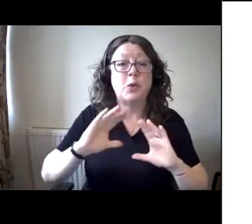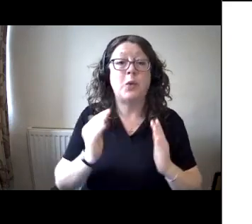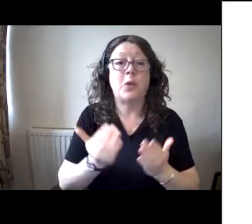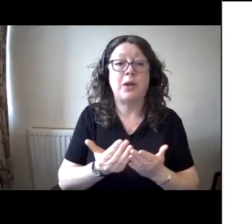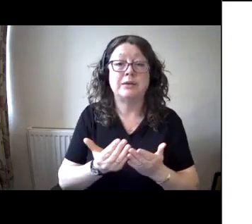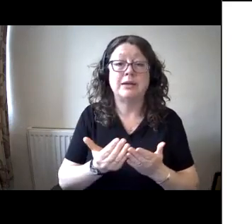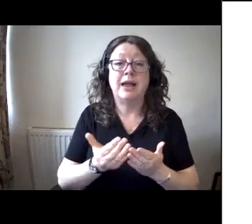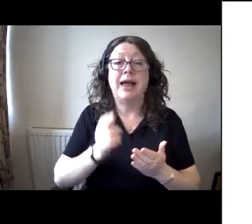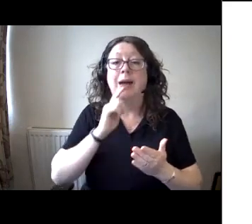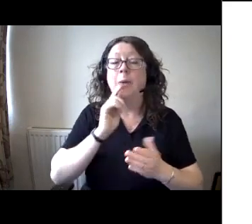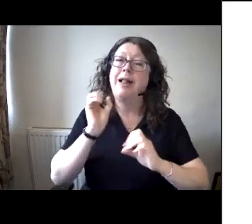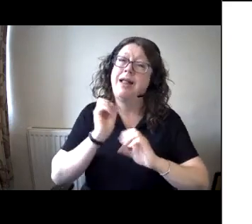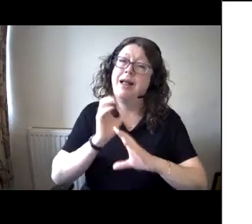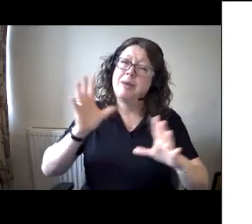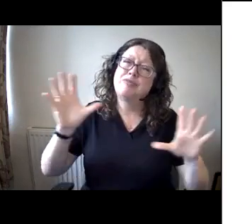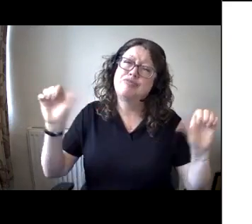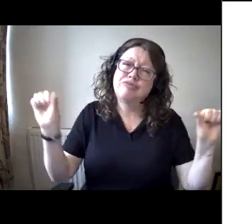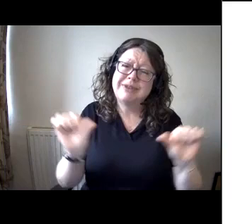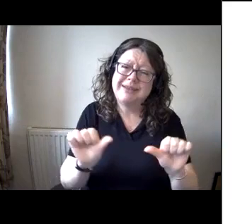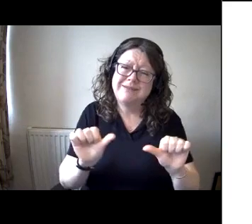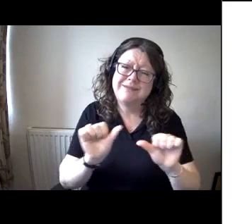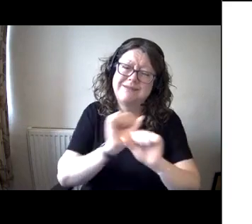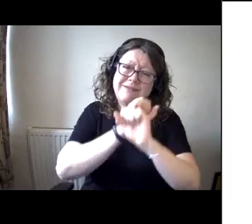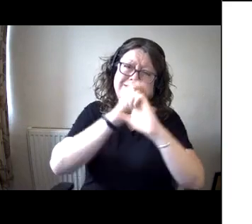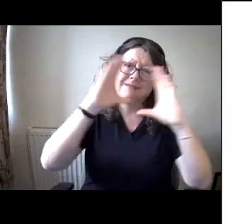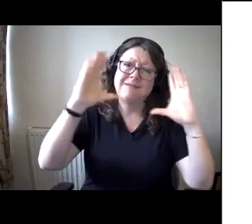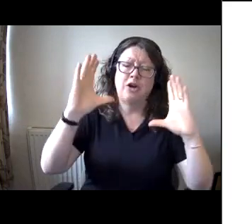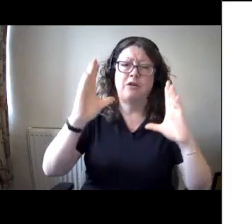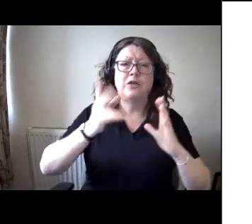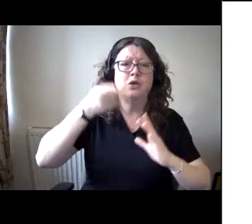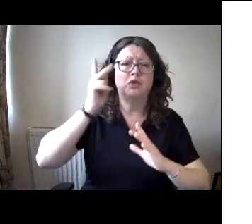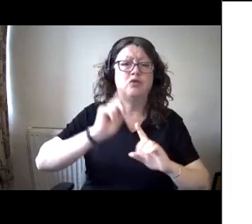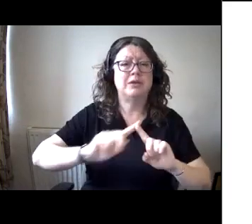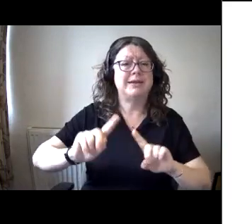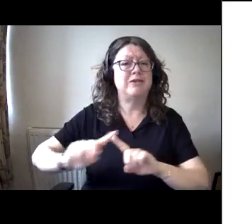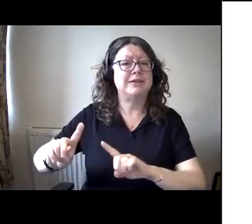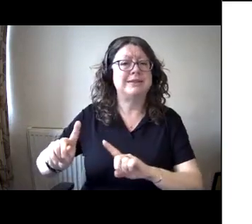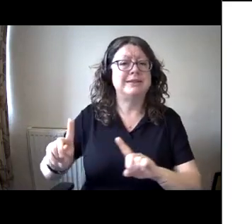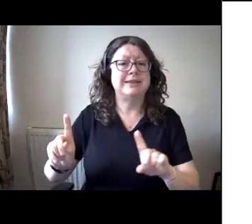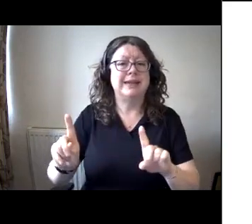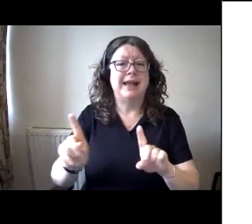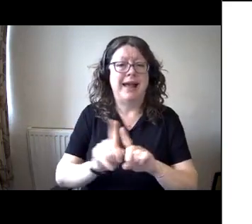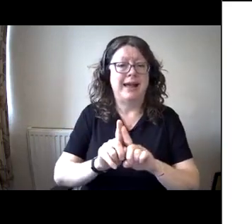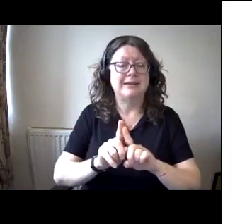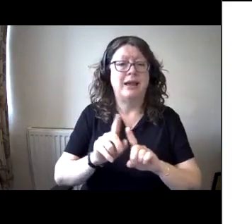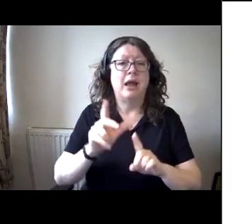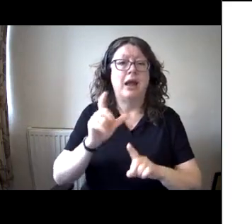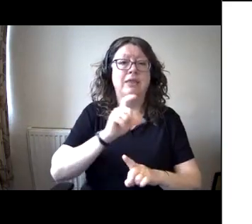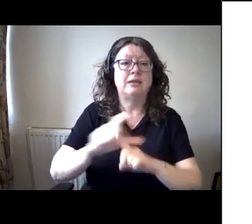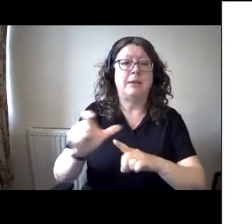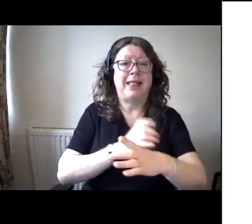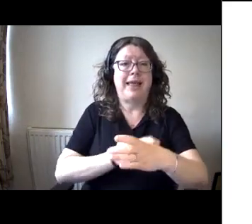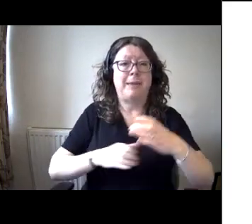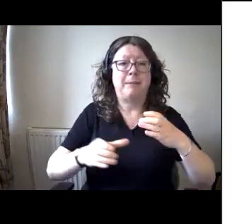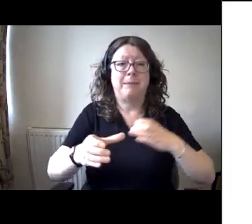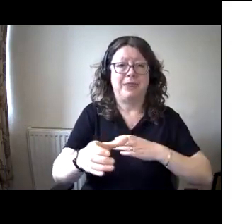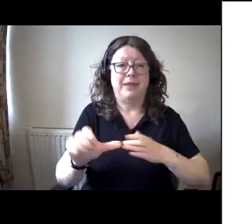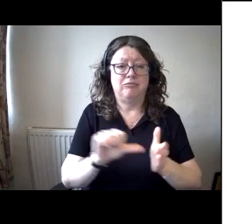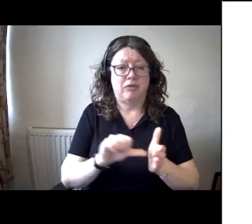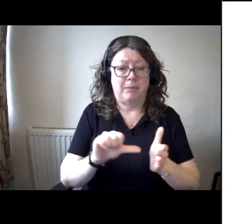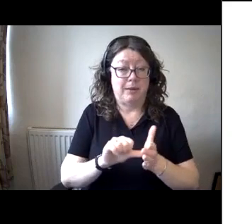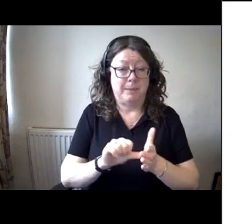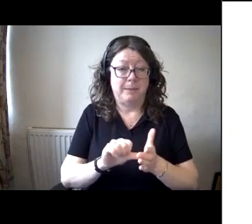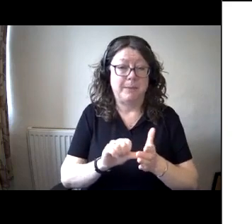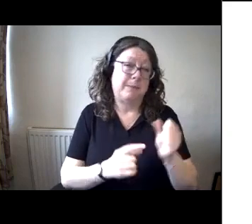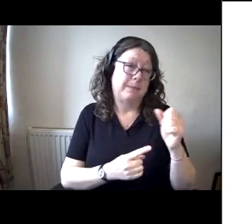empathy problem, just to give us a background for really what I hope will be the take-home message for you today. And